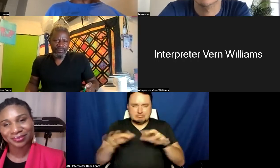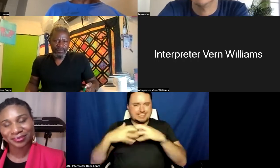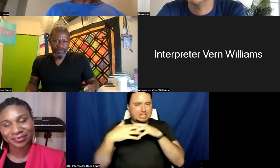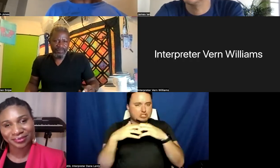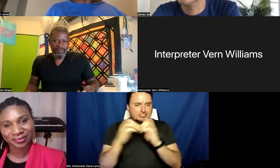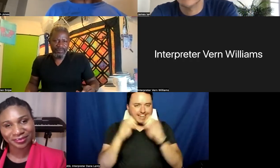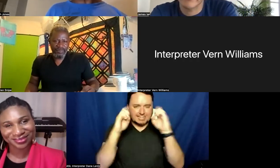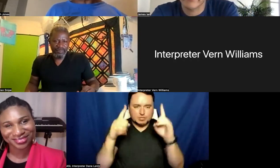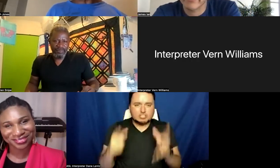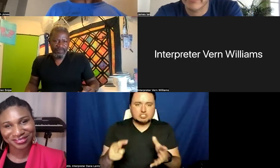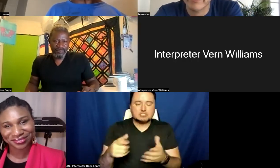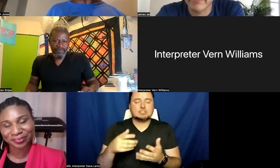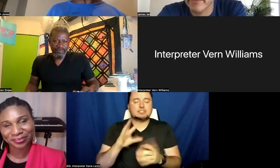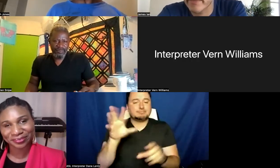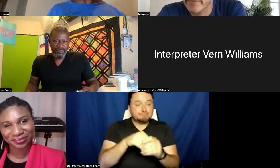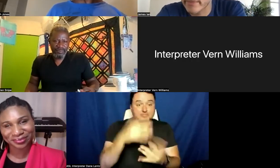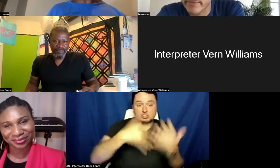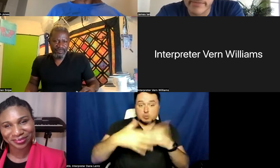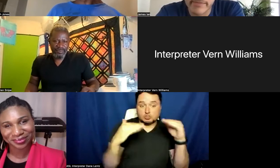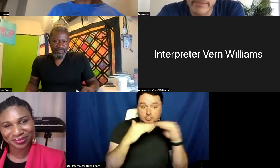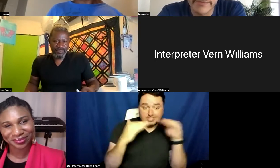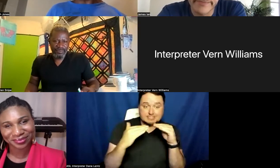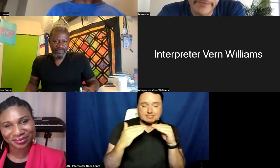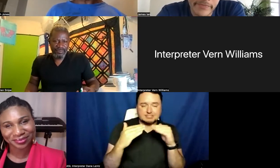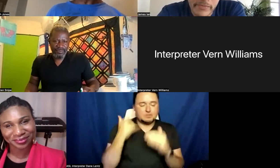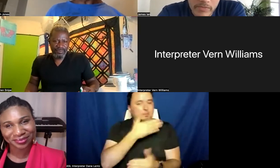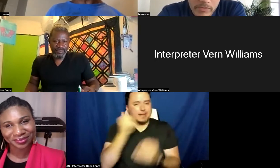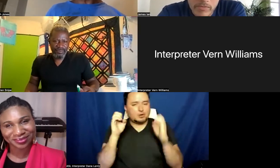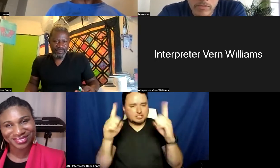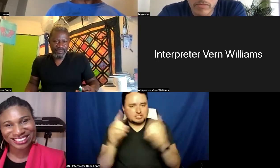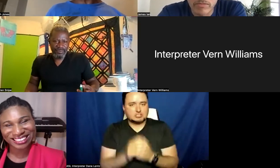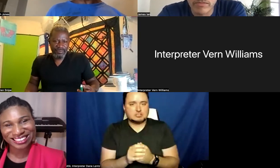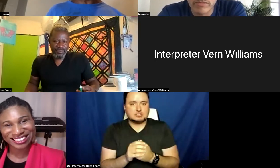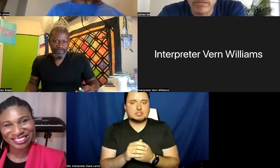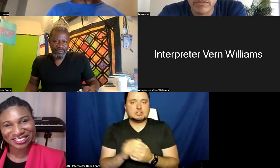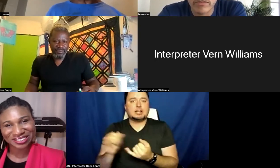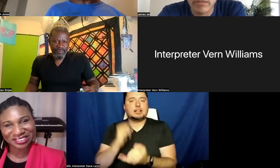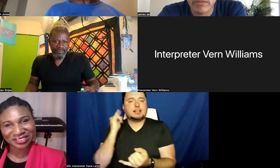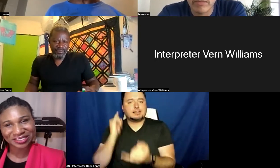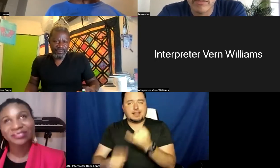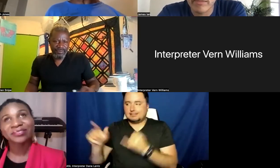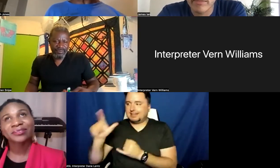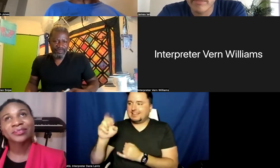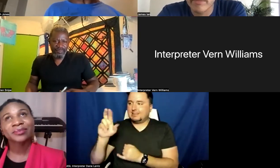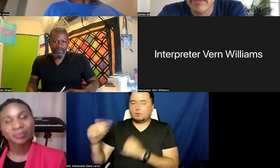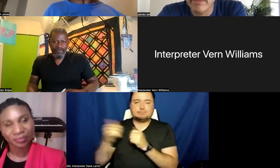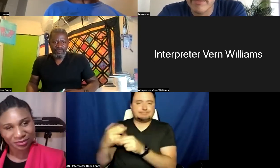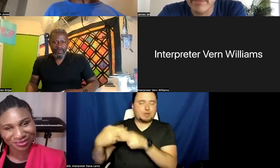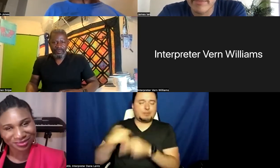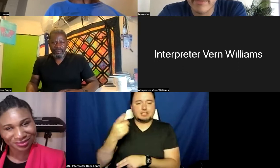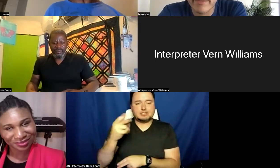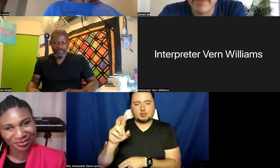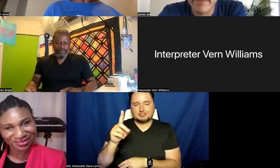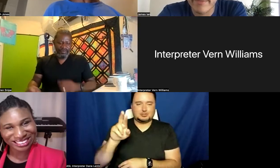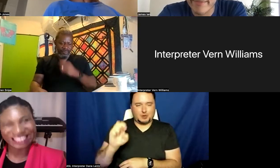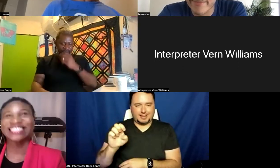inclusion, social justice, voting, political education. Lastly, and since Leroy keeps calling me Dr. Dre, because I've been working on this